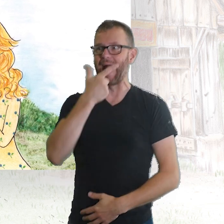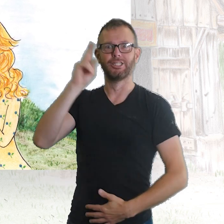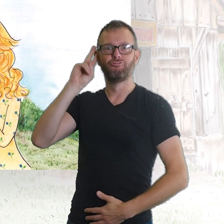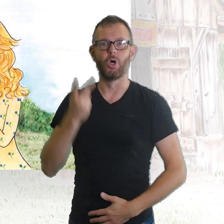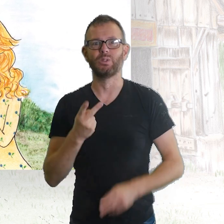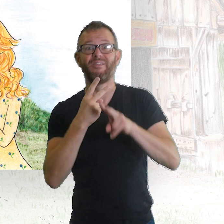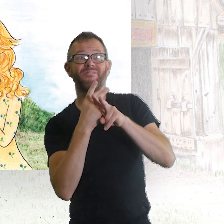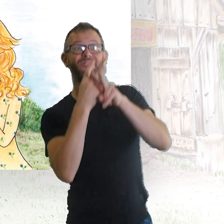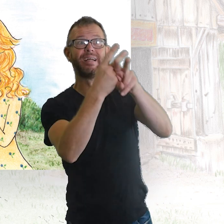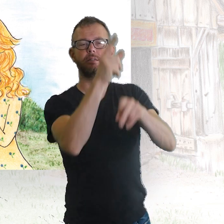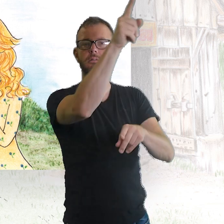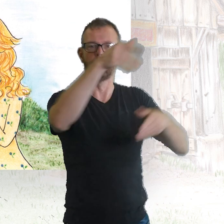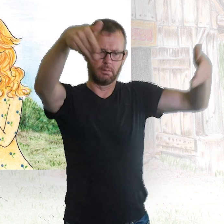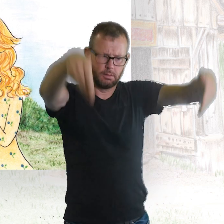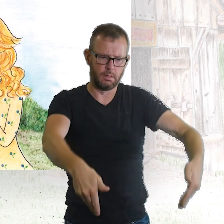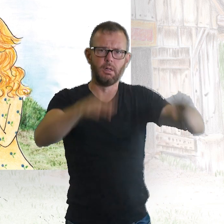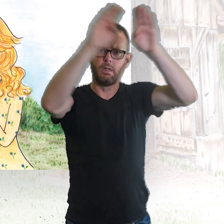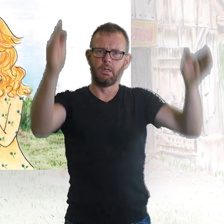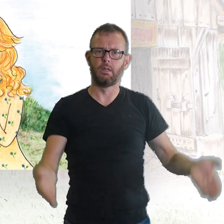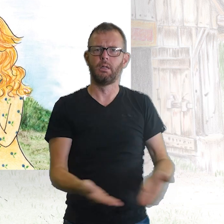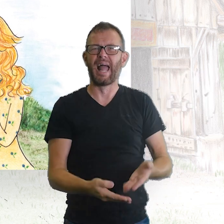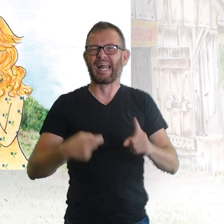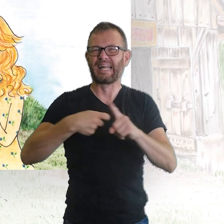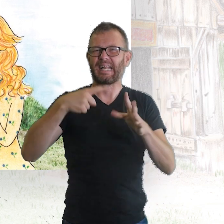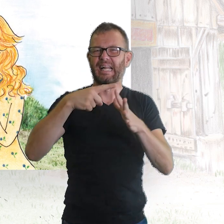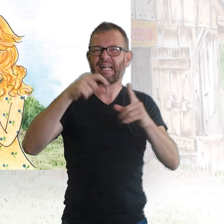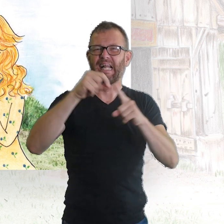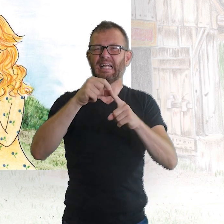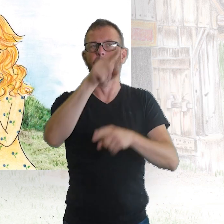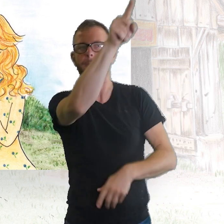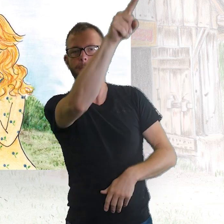Alex and Rosie visited the keep, now a museum.